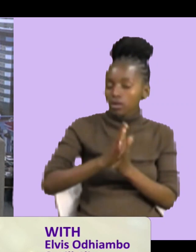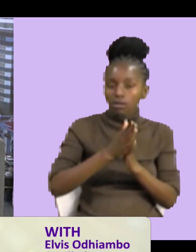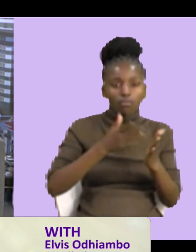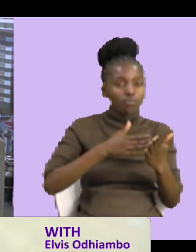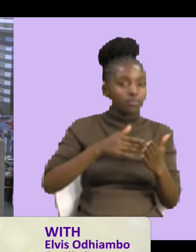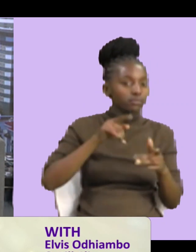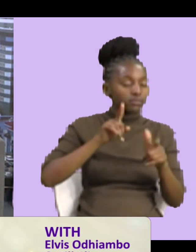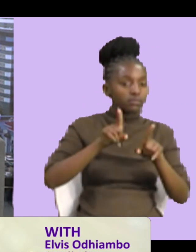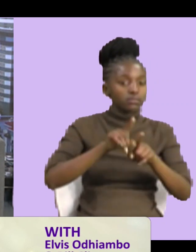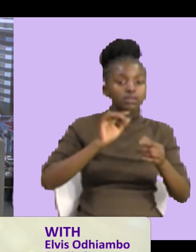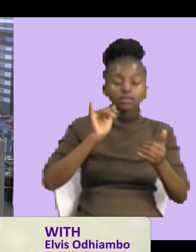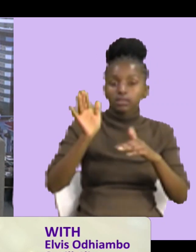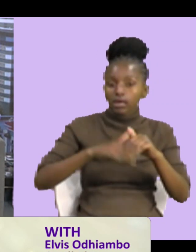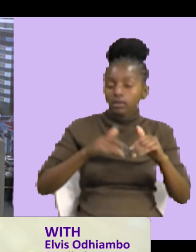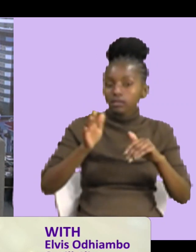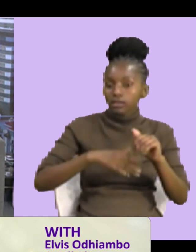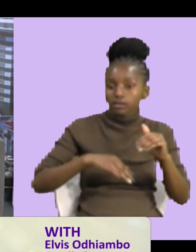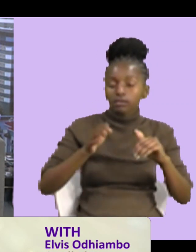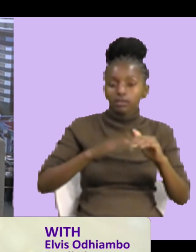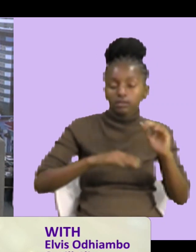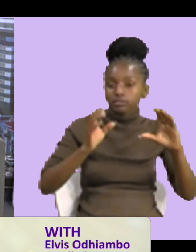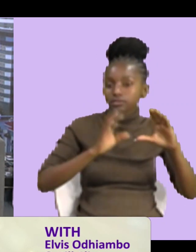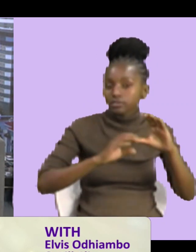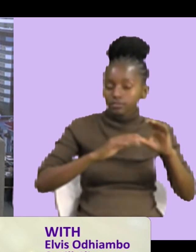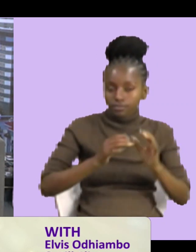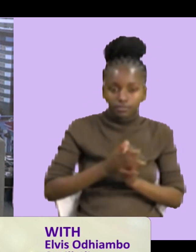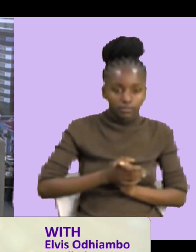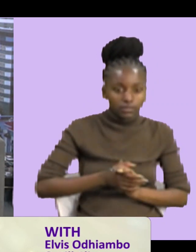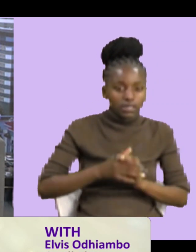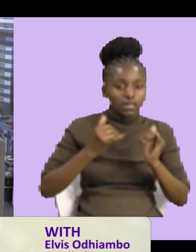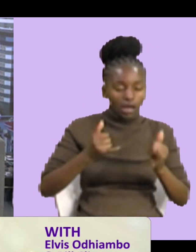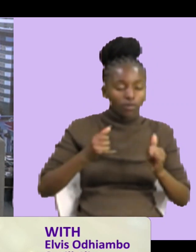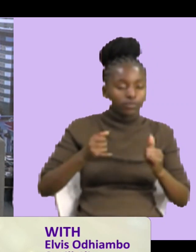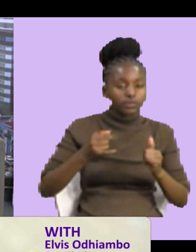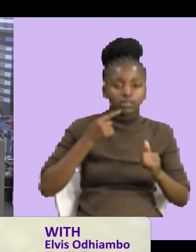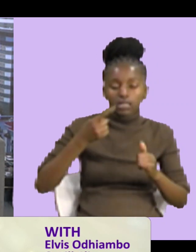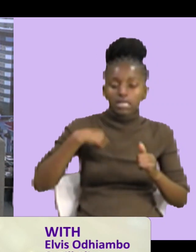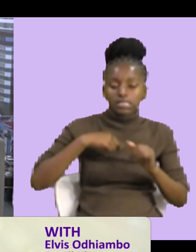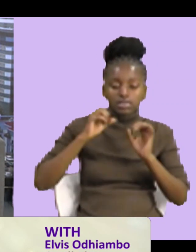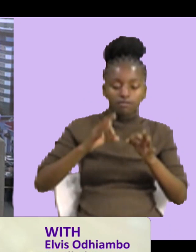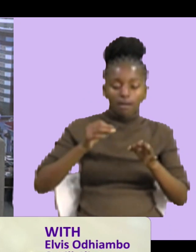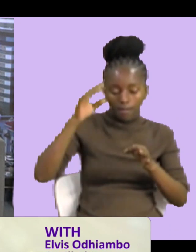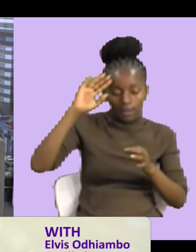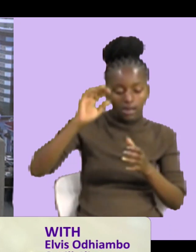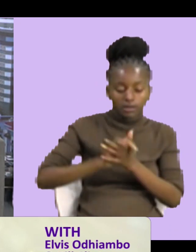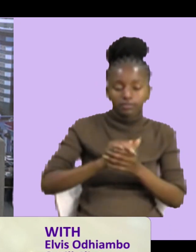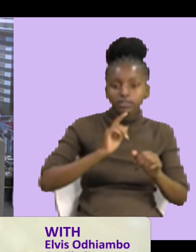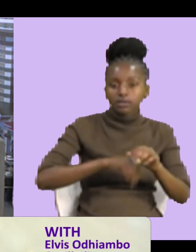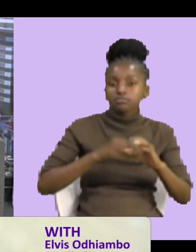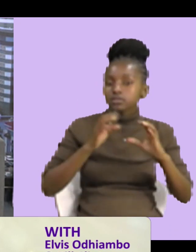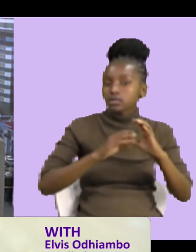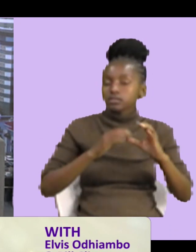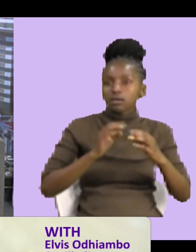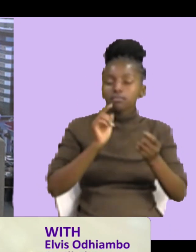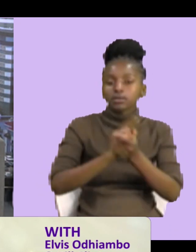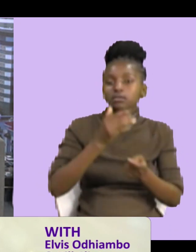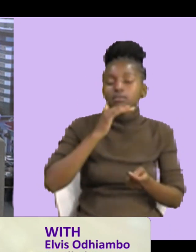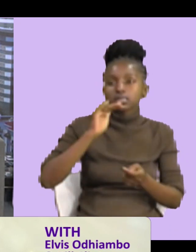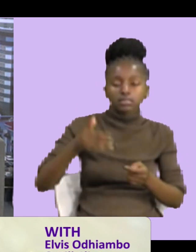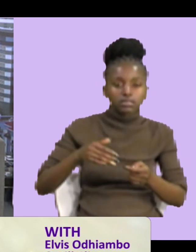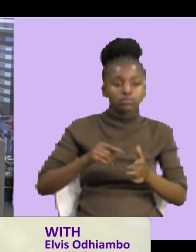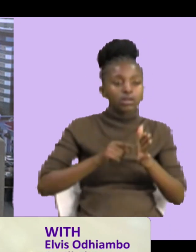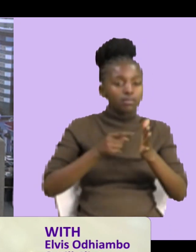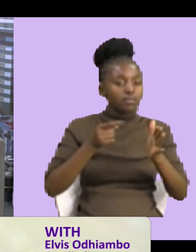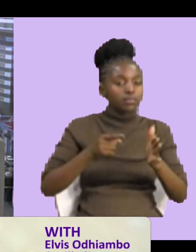that the way Chelsea played against Manchester City is very commendable, and they are starting to raise question marks